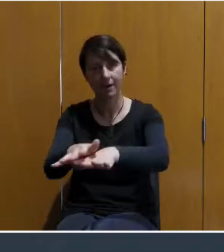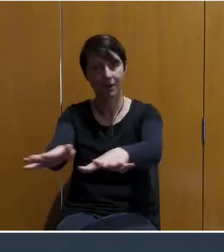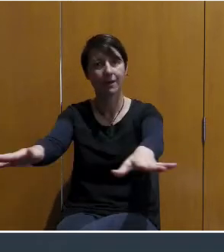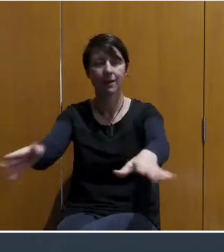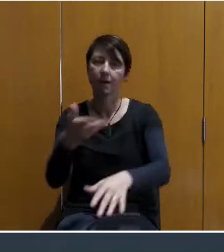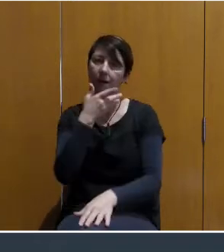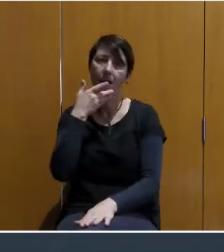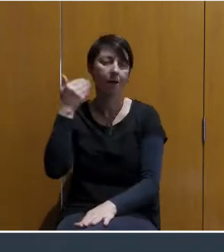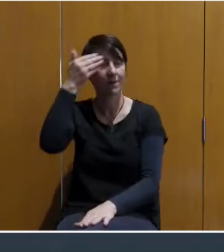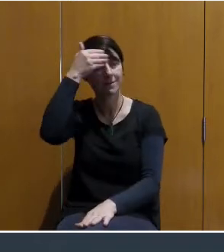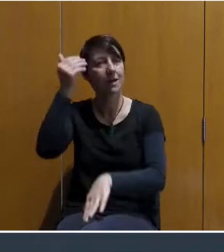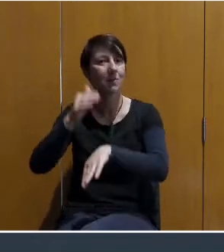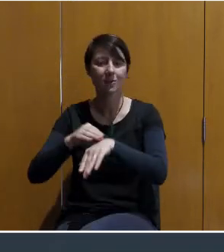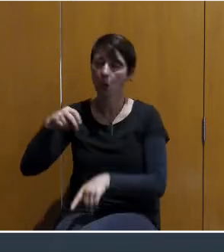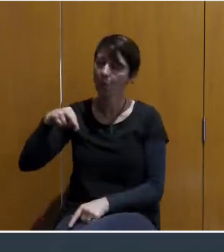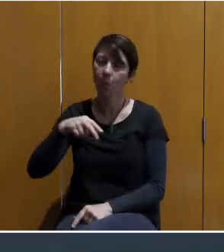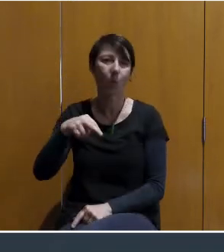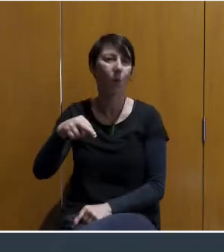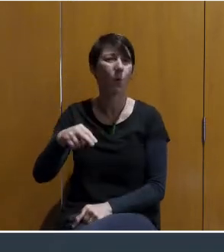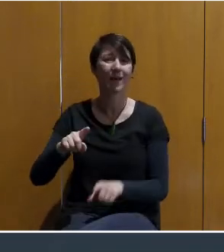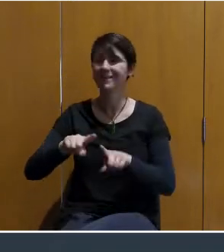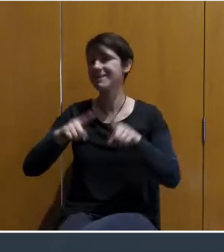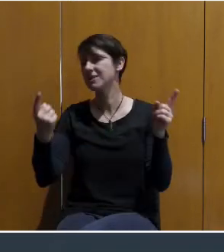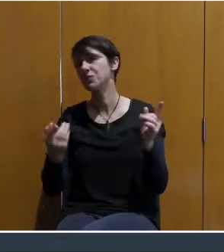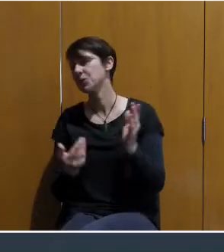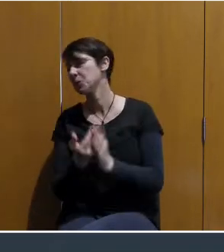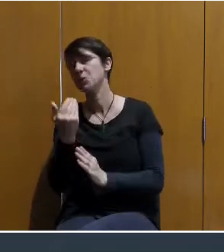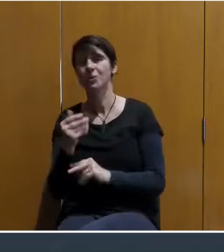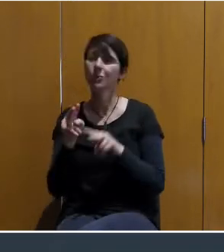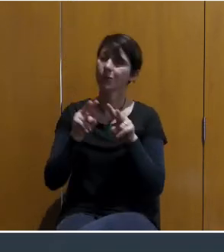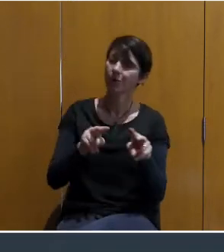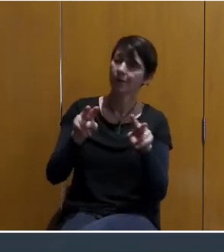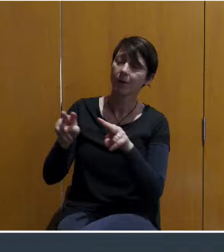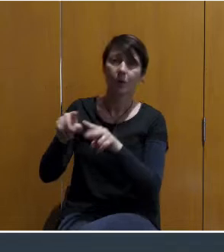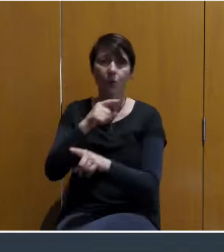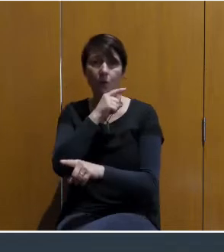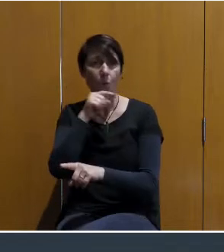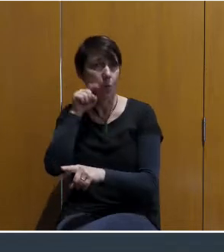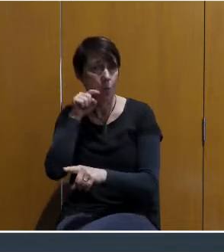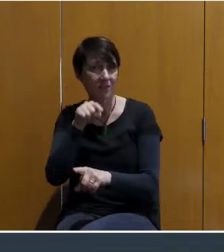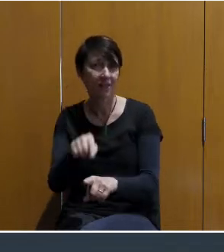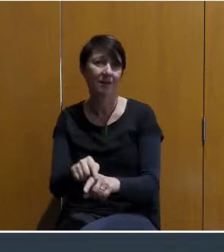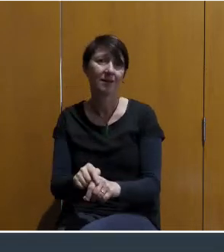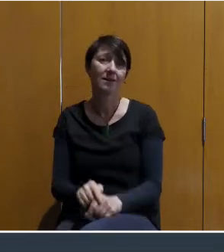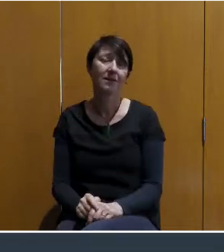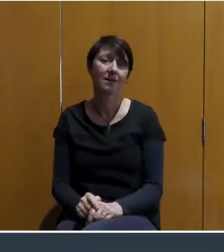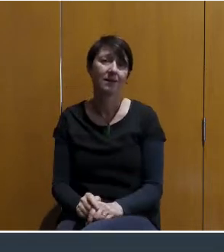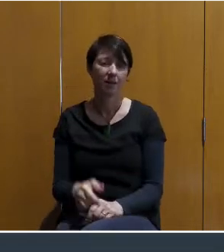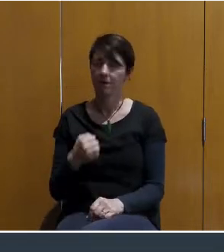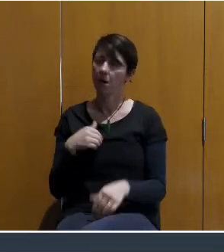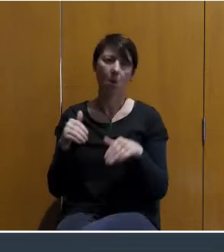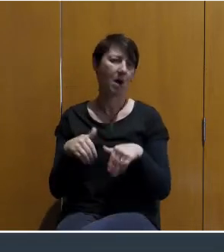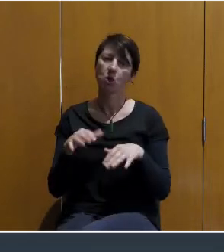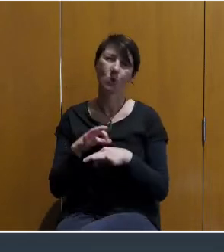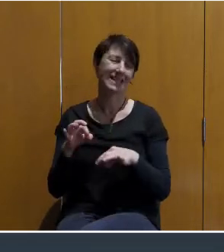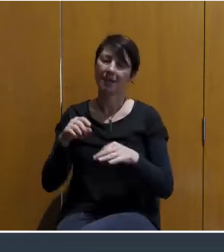or autumn. It's a different place to go. Get to see the water. My dog doesn't go in the water because we don't